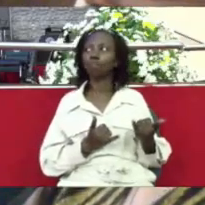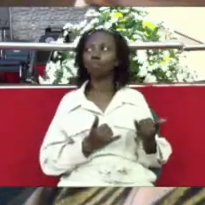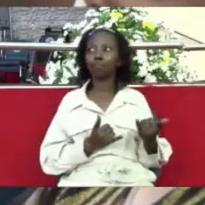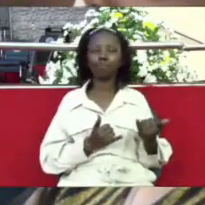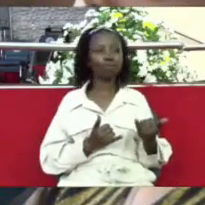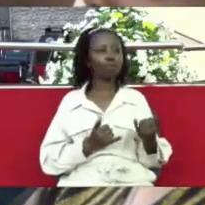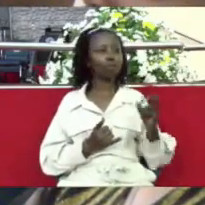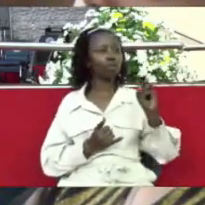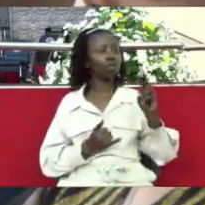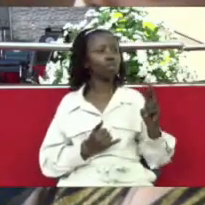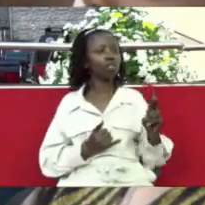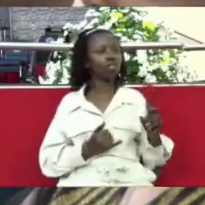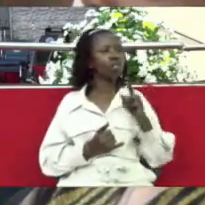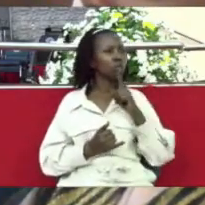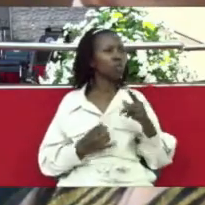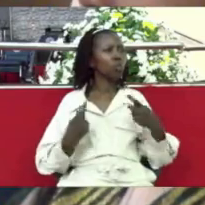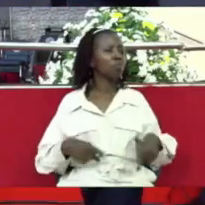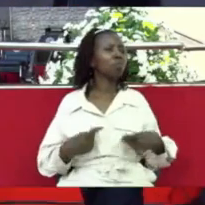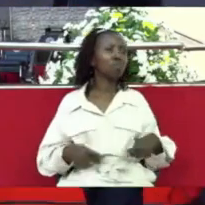Or people don't watch the news.